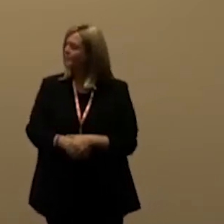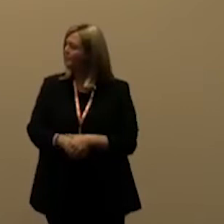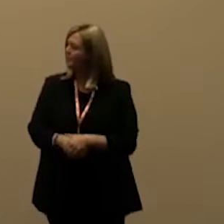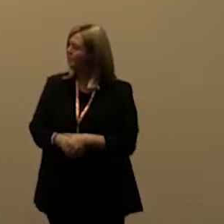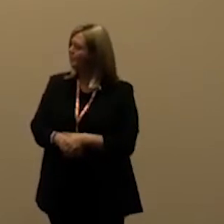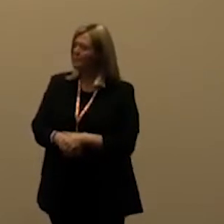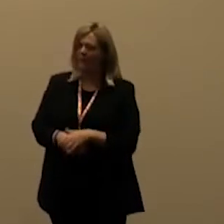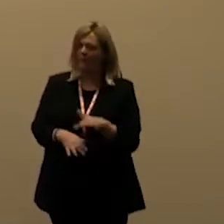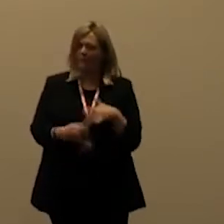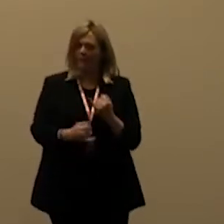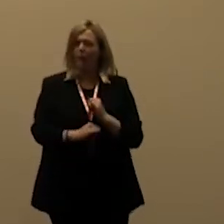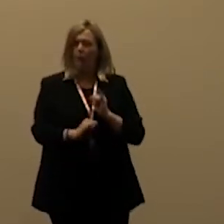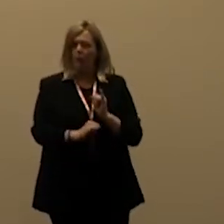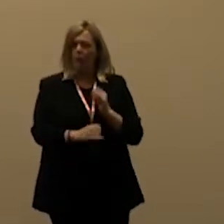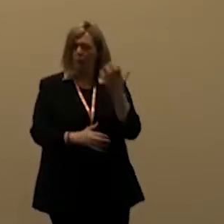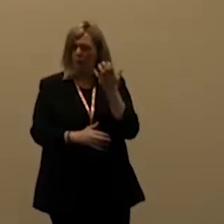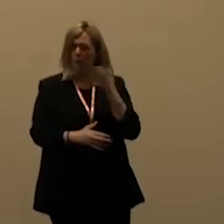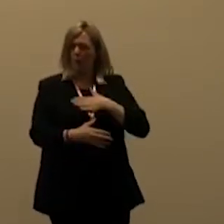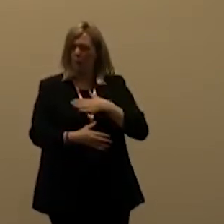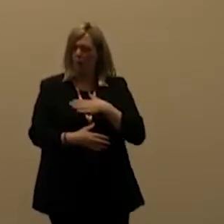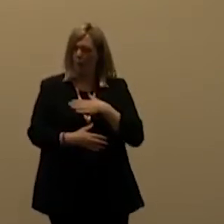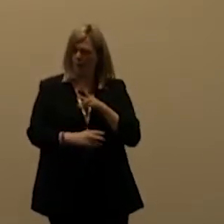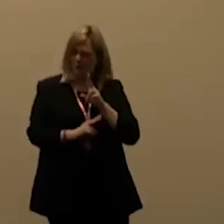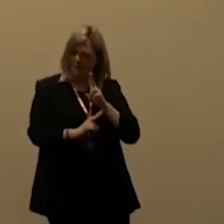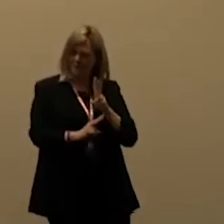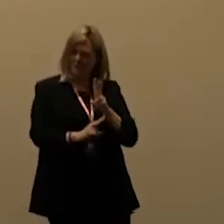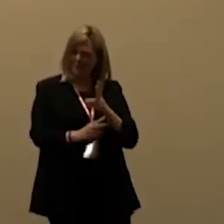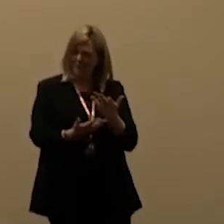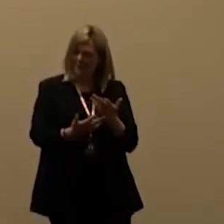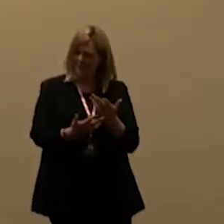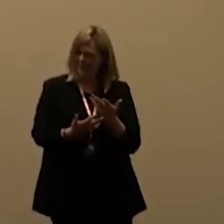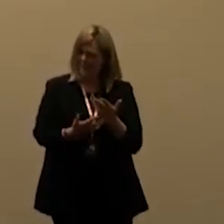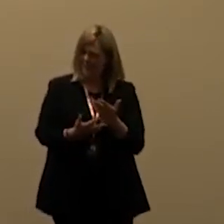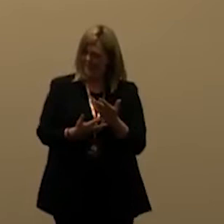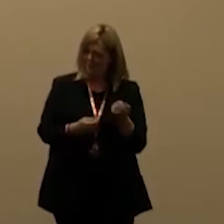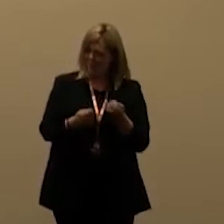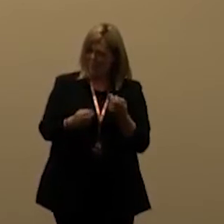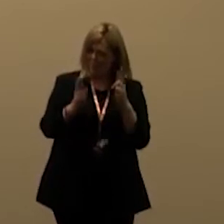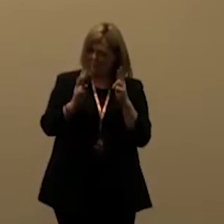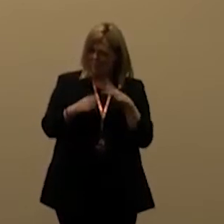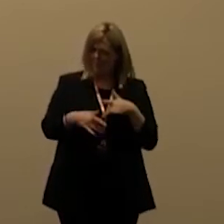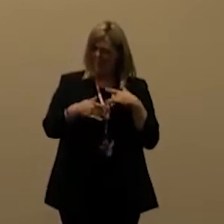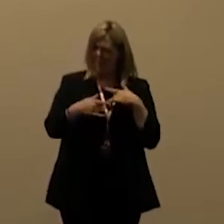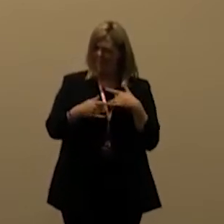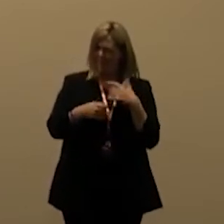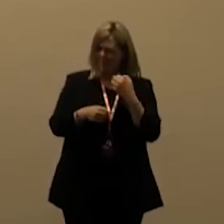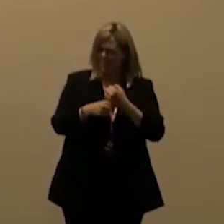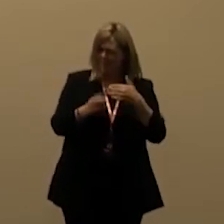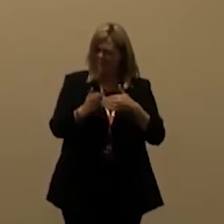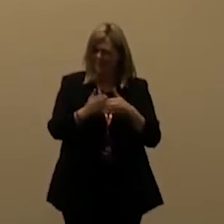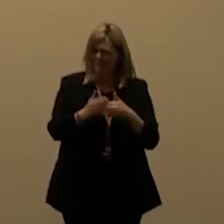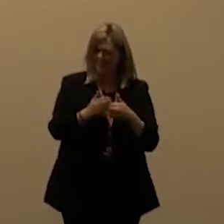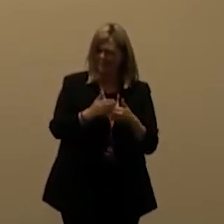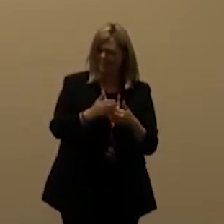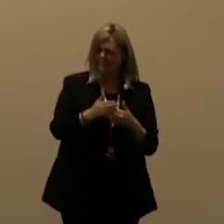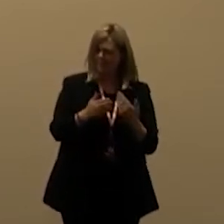This hurts. When I see this, I am coping and hoping, and I think for Generation Z coming into the